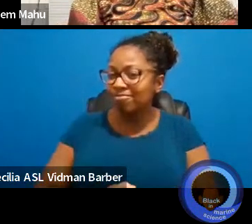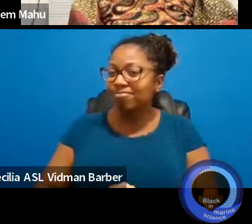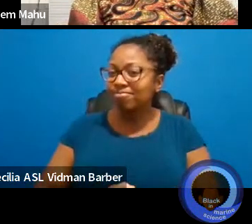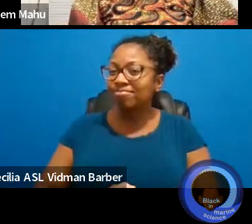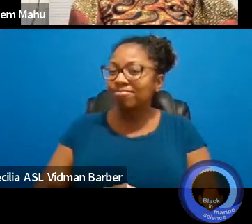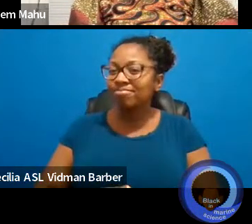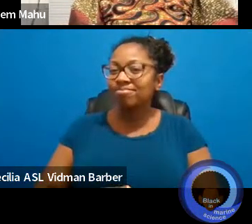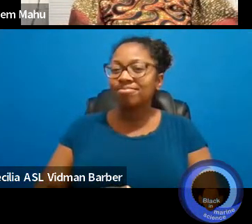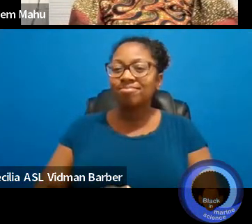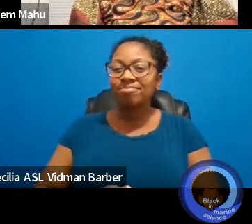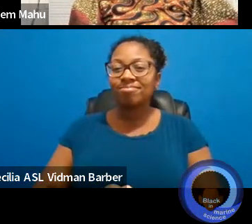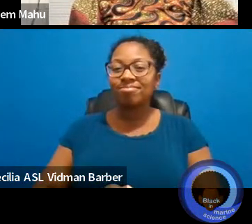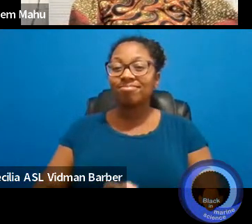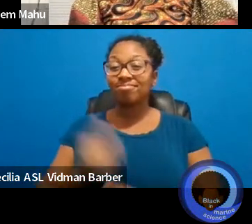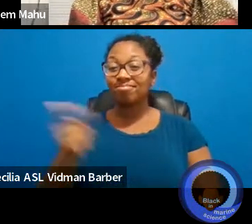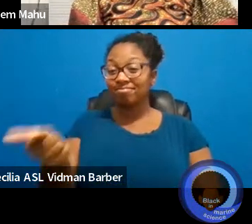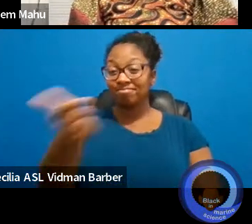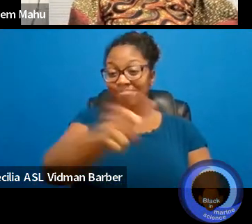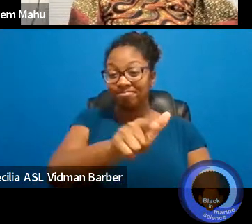Dr. Mahu.